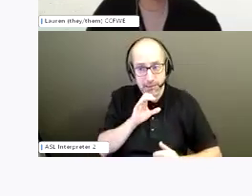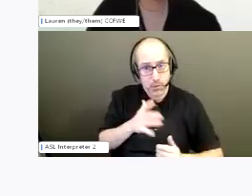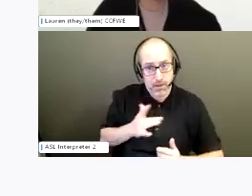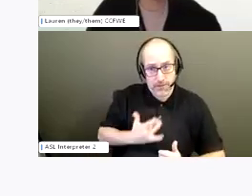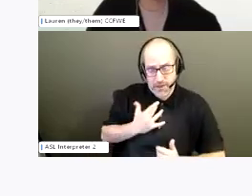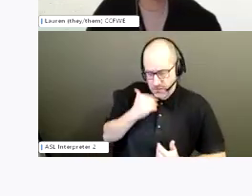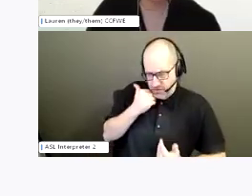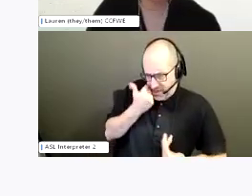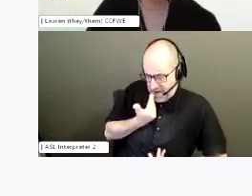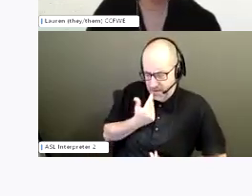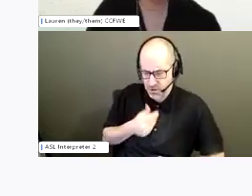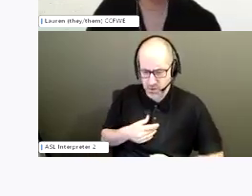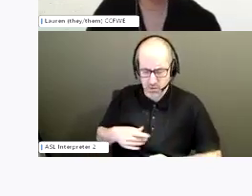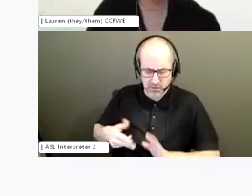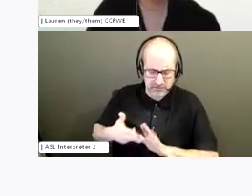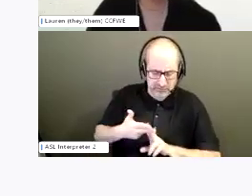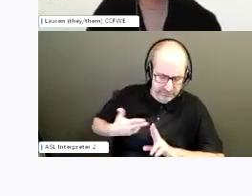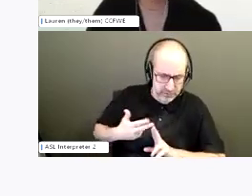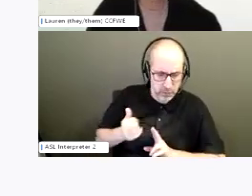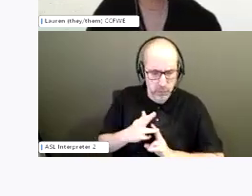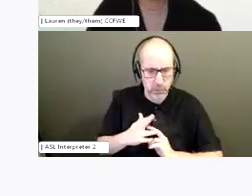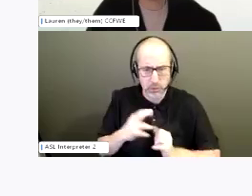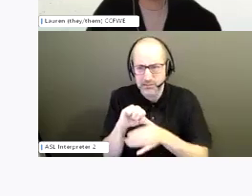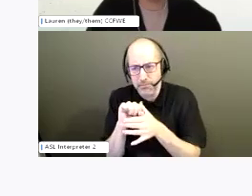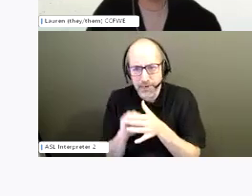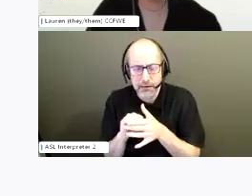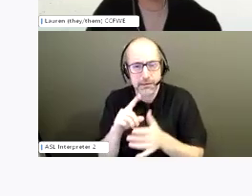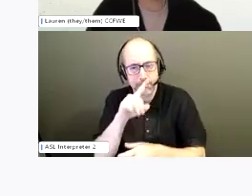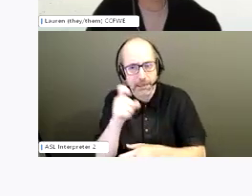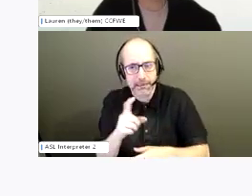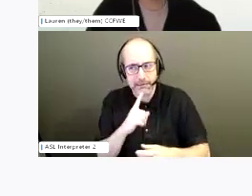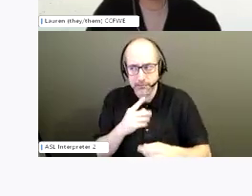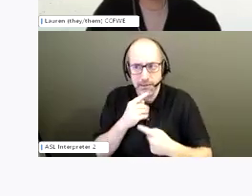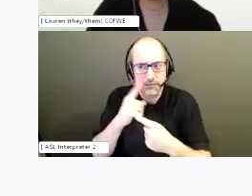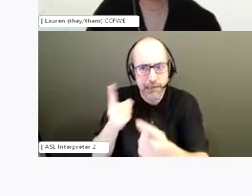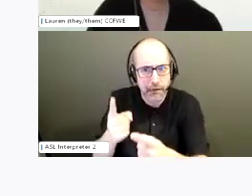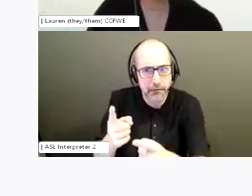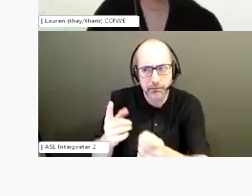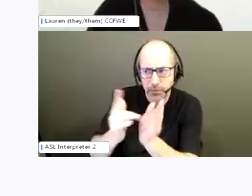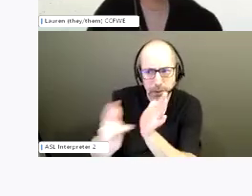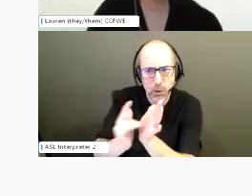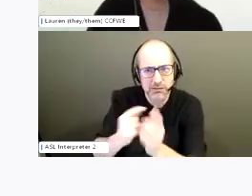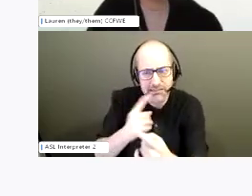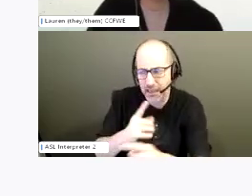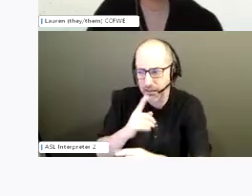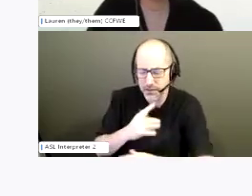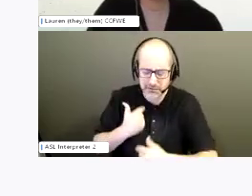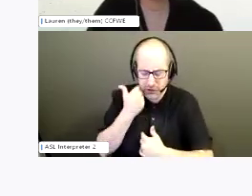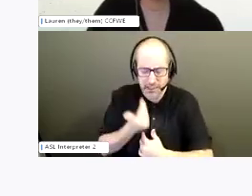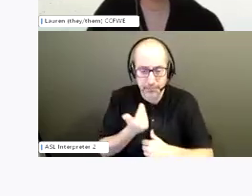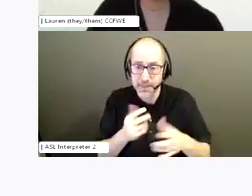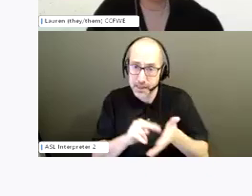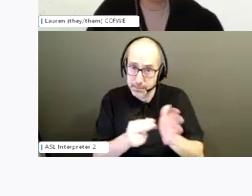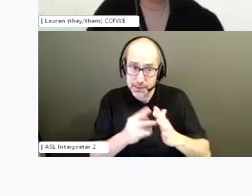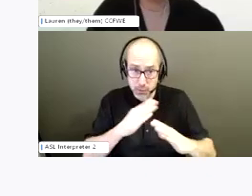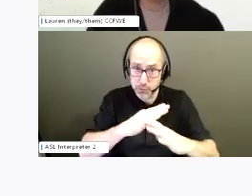and community in disclosing abuse. These intersecting factors can create significant barriers for senior survivors to reach out for